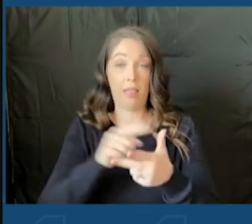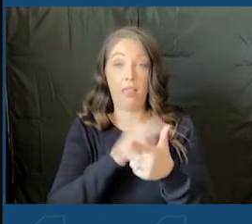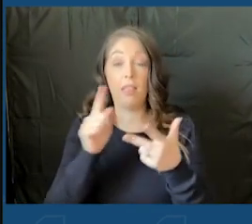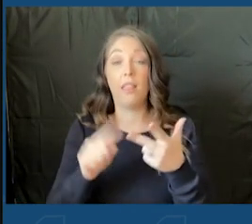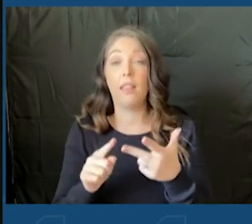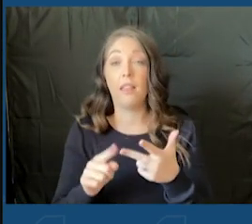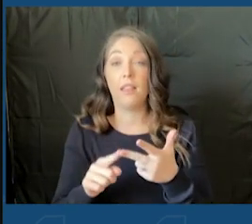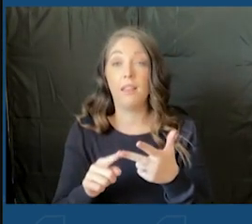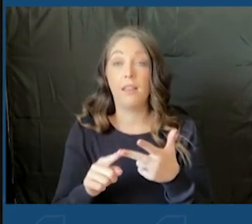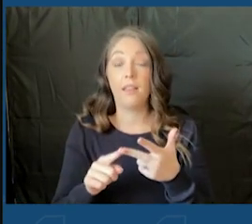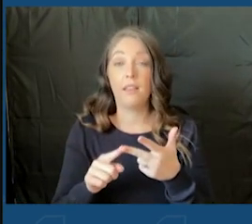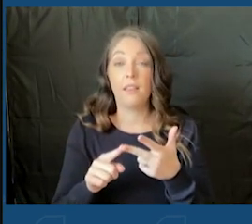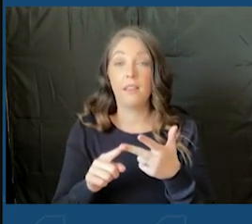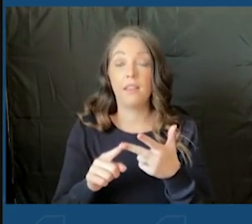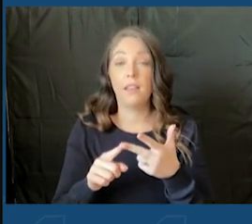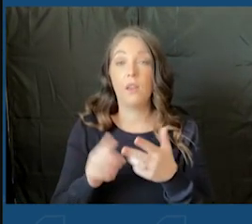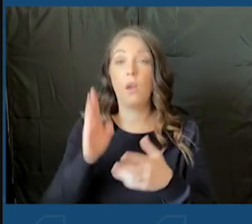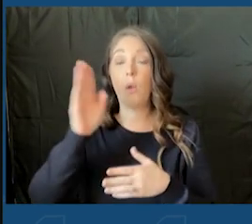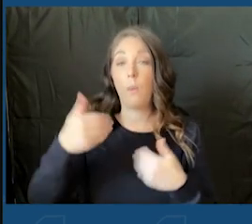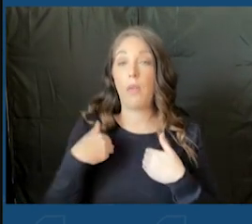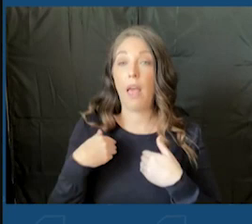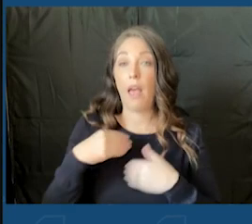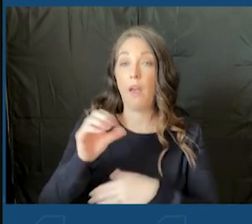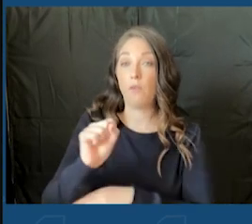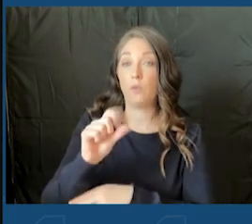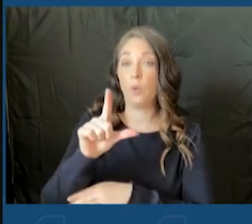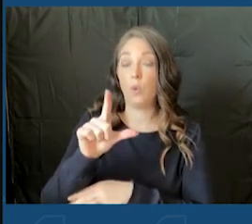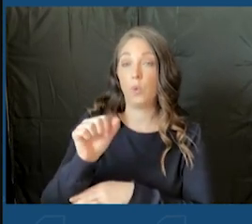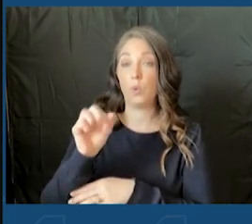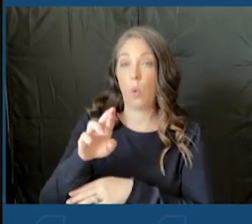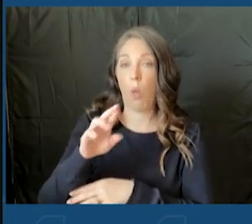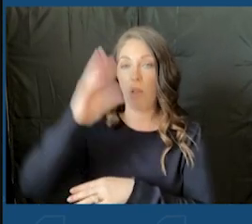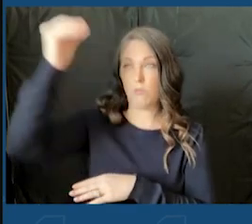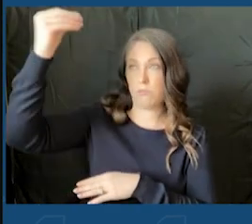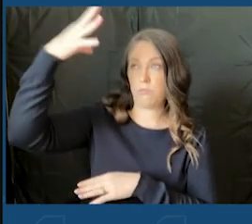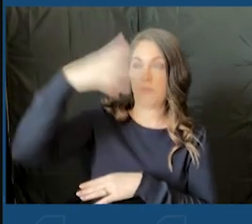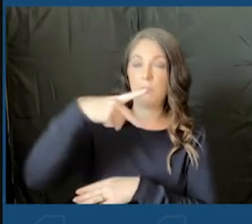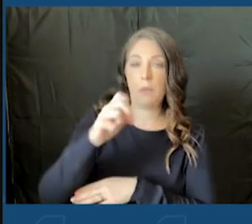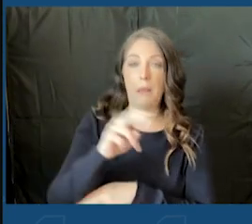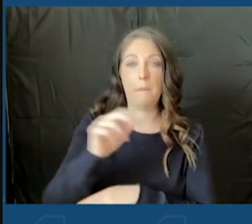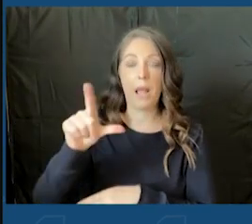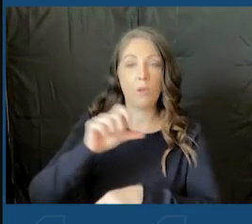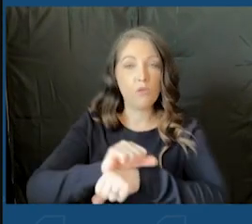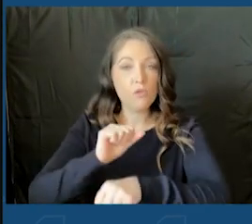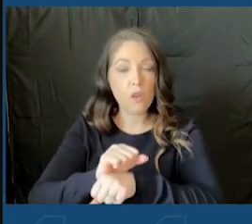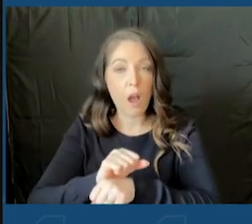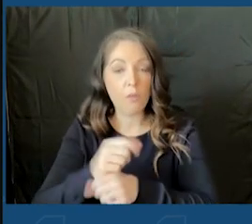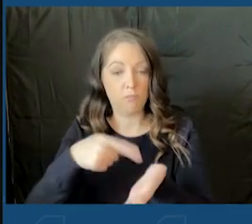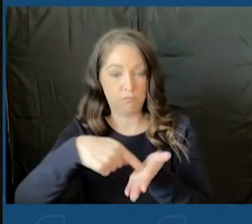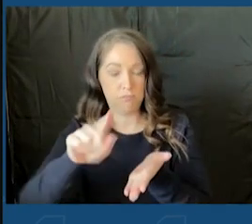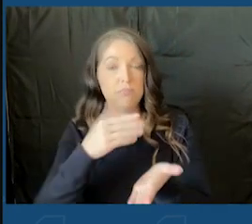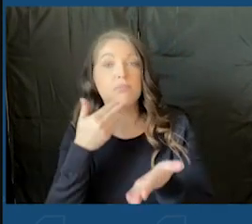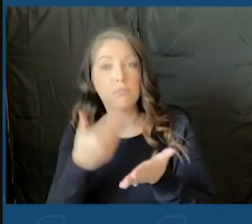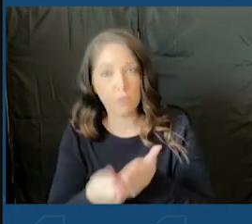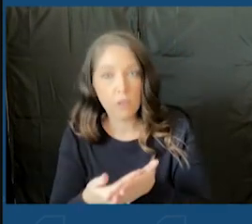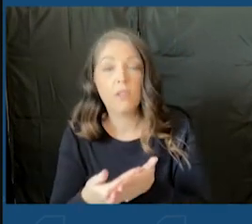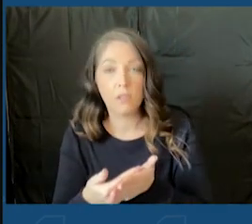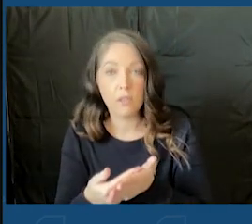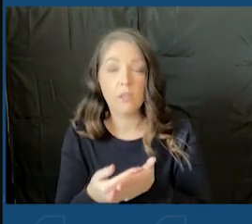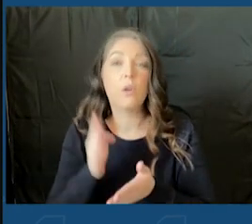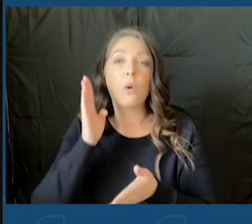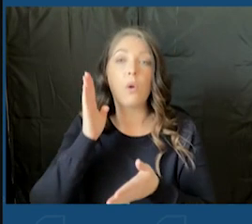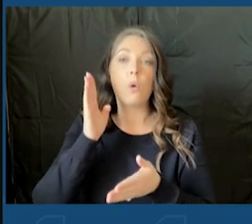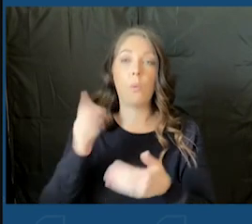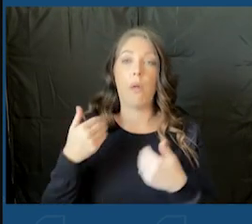Bill 3 will have solar panel jobs filled by union workers that pay really well, because now, going forward, they'll be subject to the prevailing